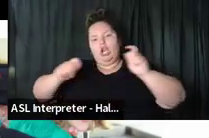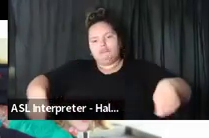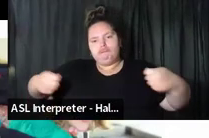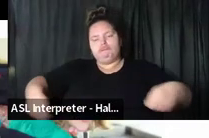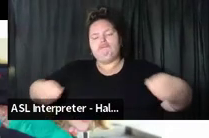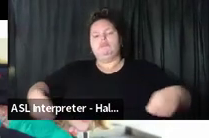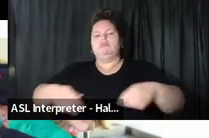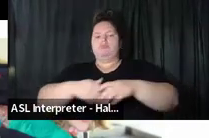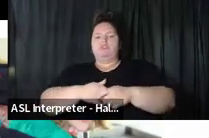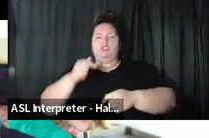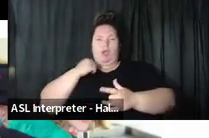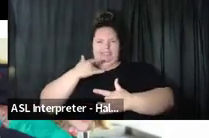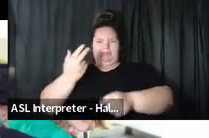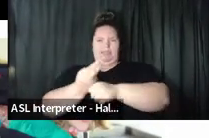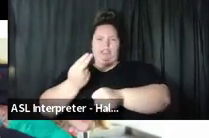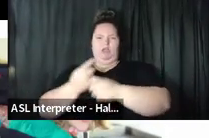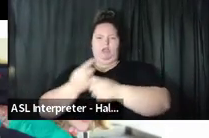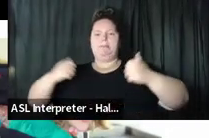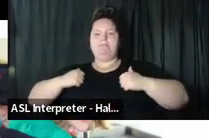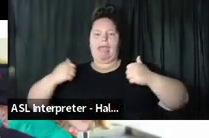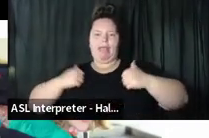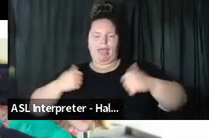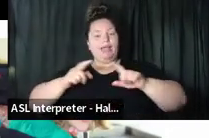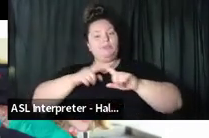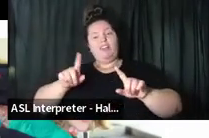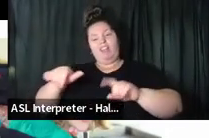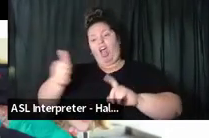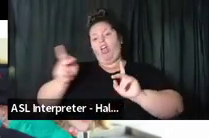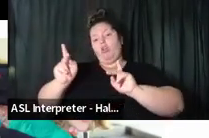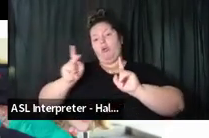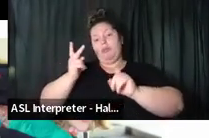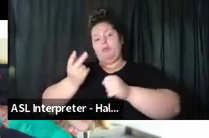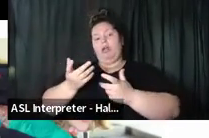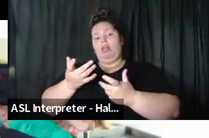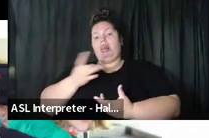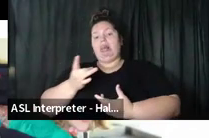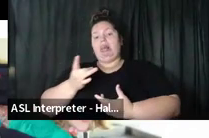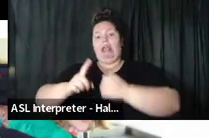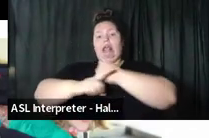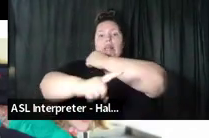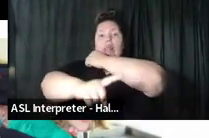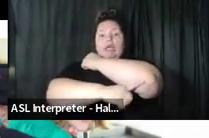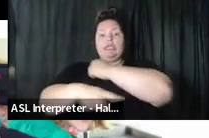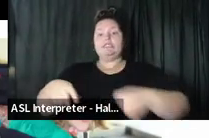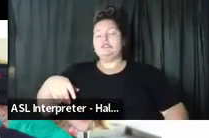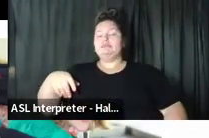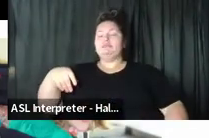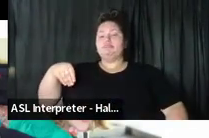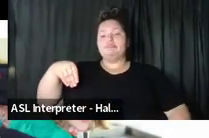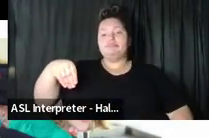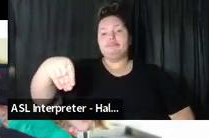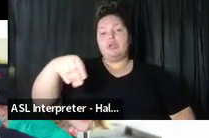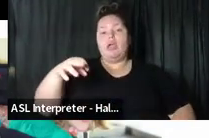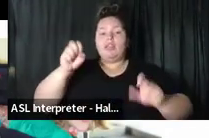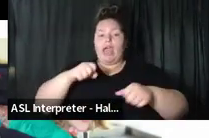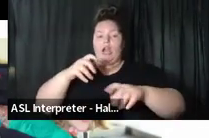other people really like luggage and things that can expand and things that have accessibility built into your luggage. And